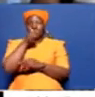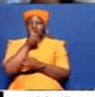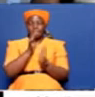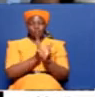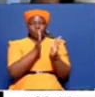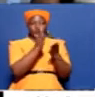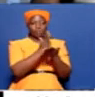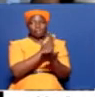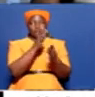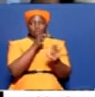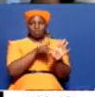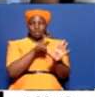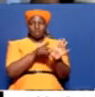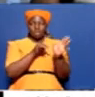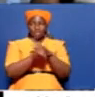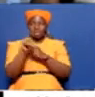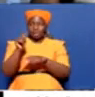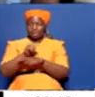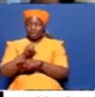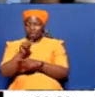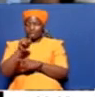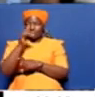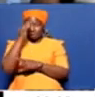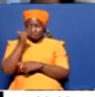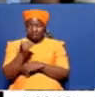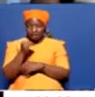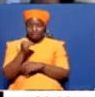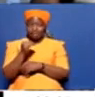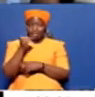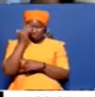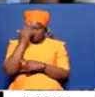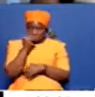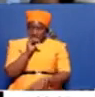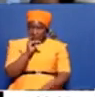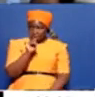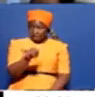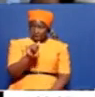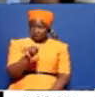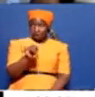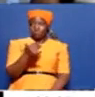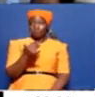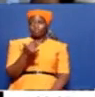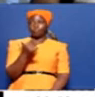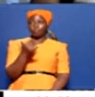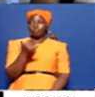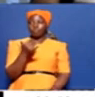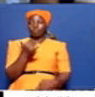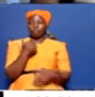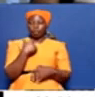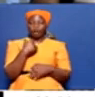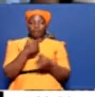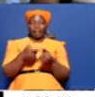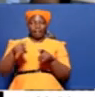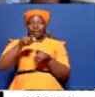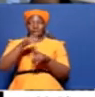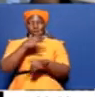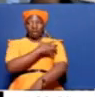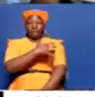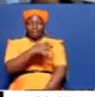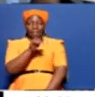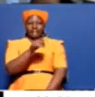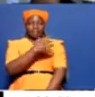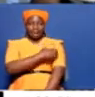participate in training. It is because of that setup that we have got extra capacity, and that capacity,